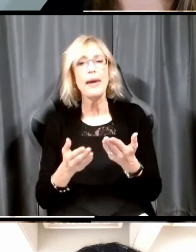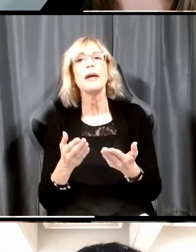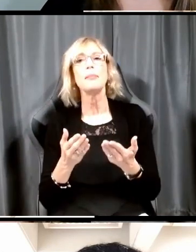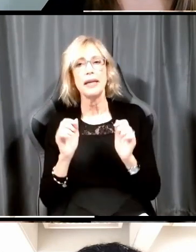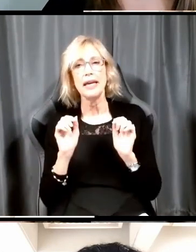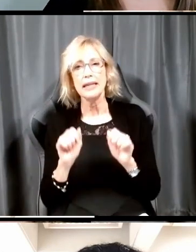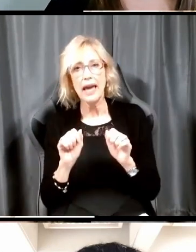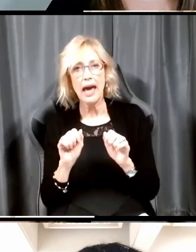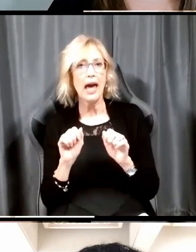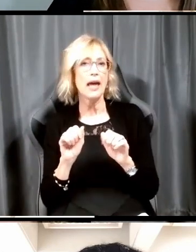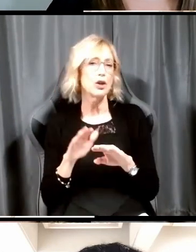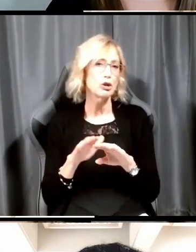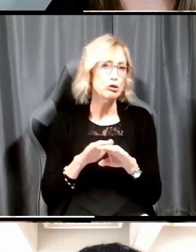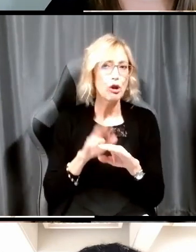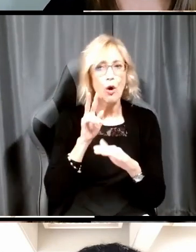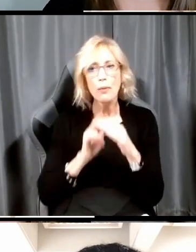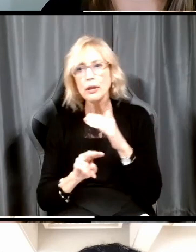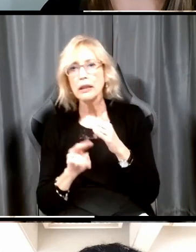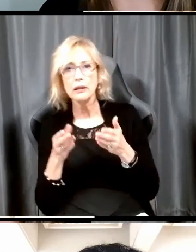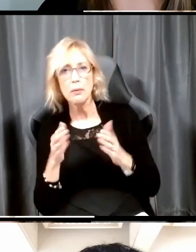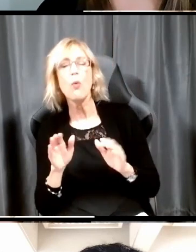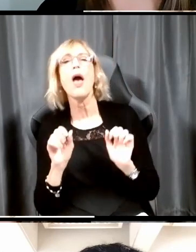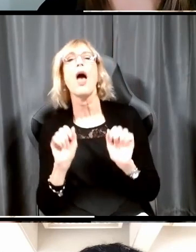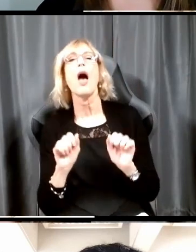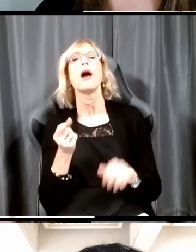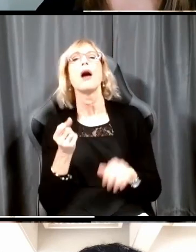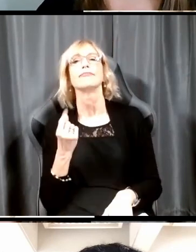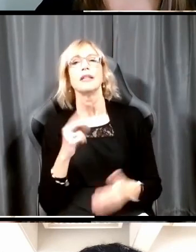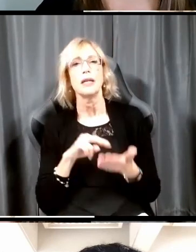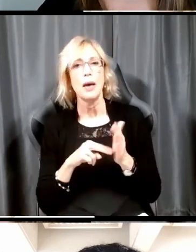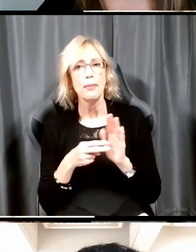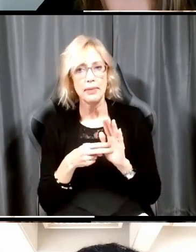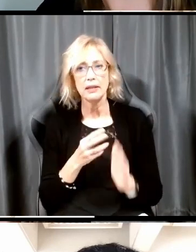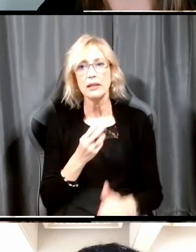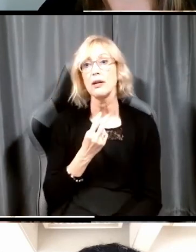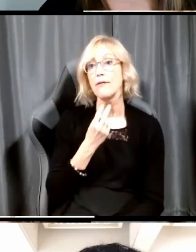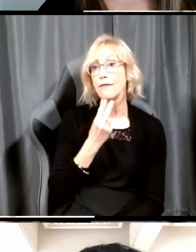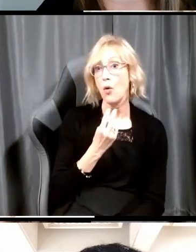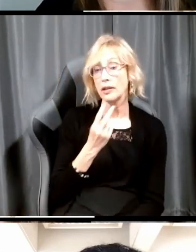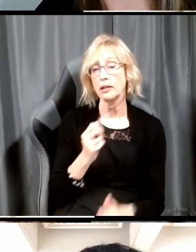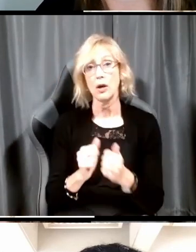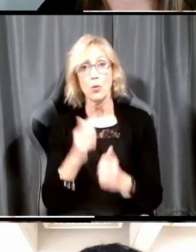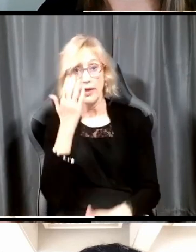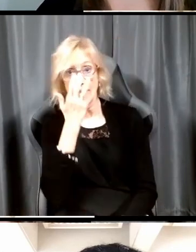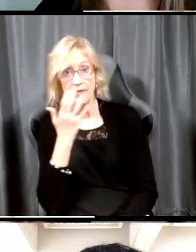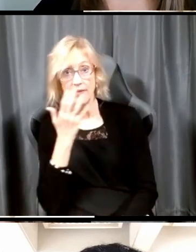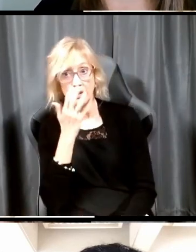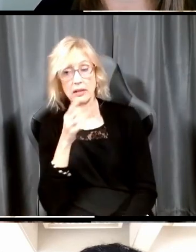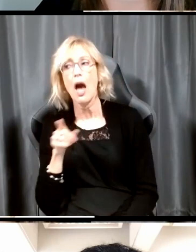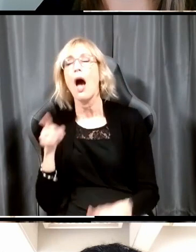a slow and predictable way. And what we mean by that too is you're going to combine the voice with the face. They gain